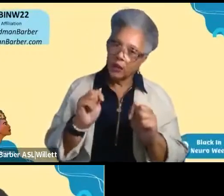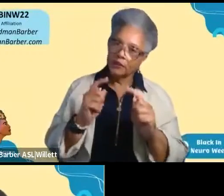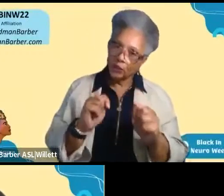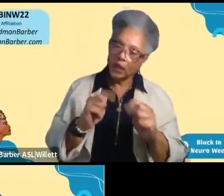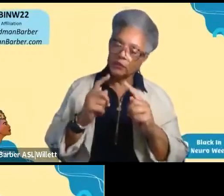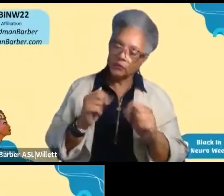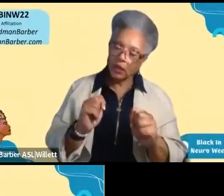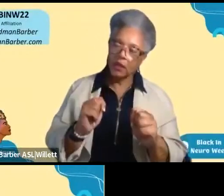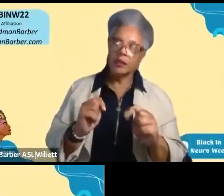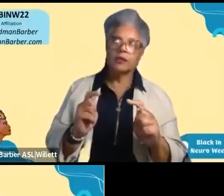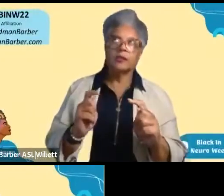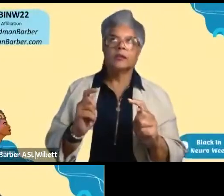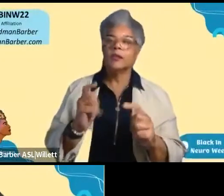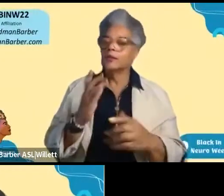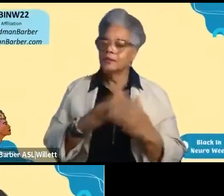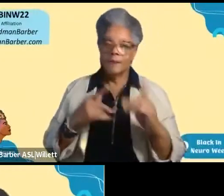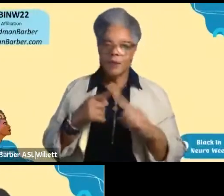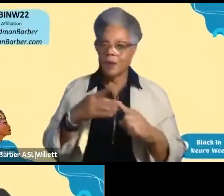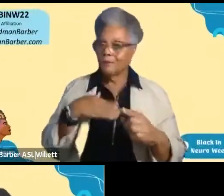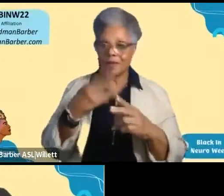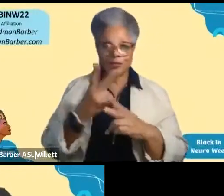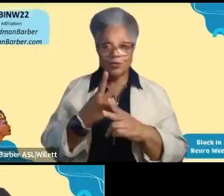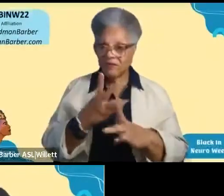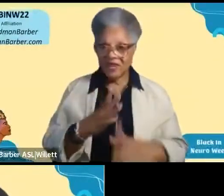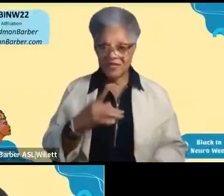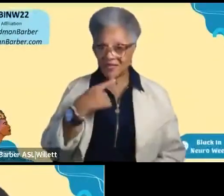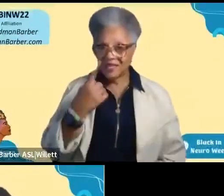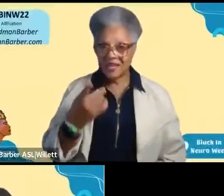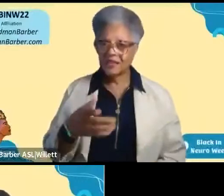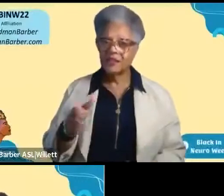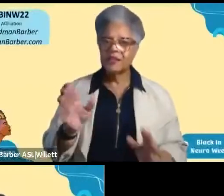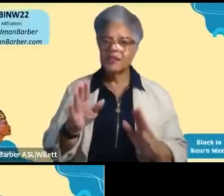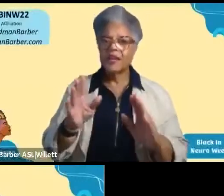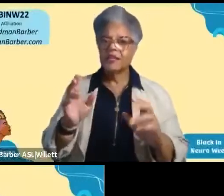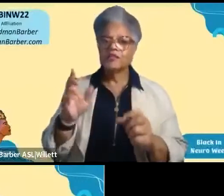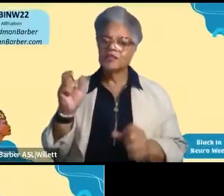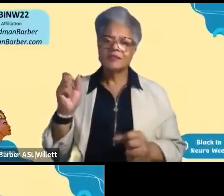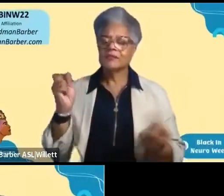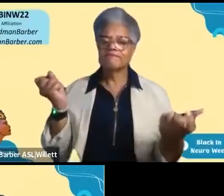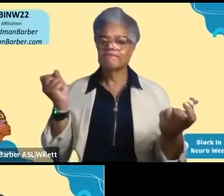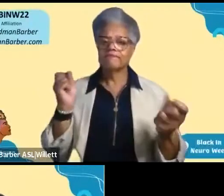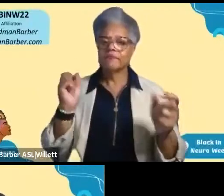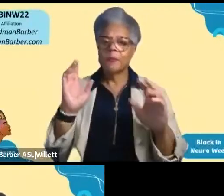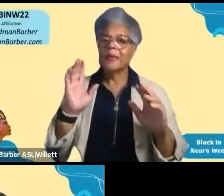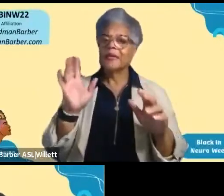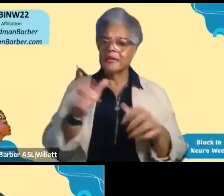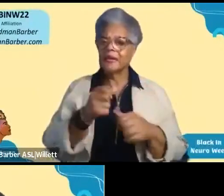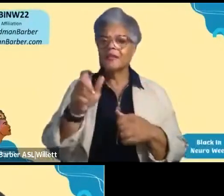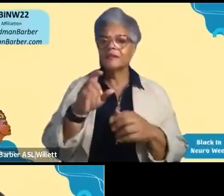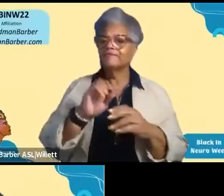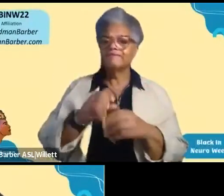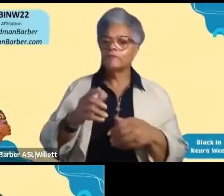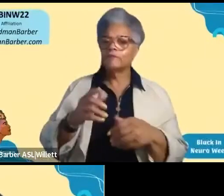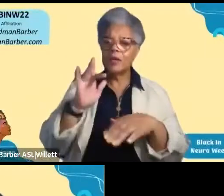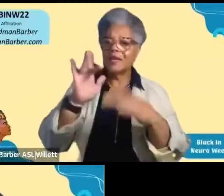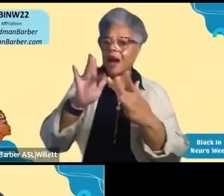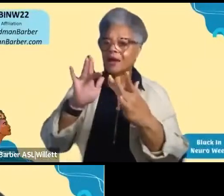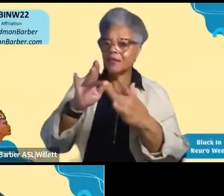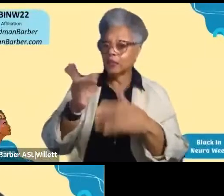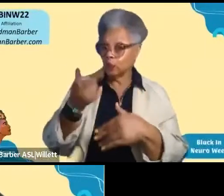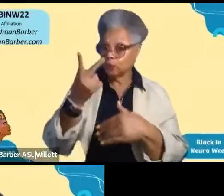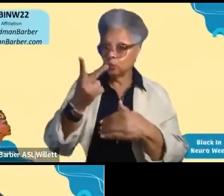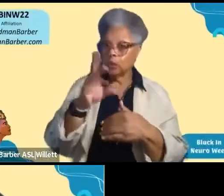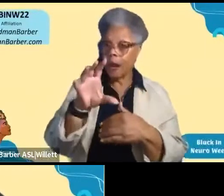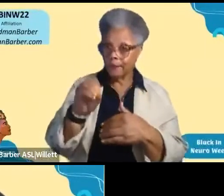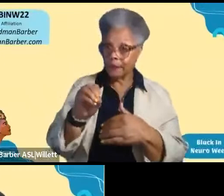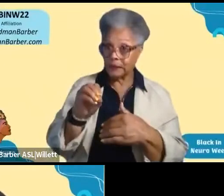then at some point, my supervisor said, okay, let's just throw money at it. We'll just get a company to do it. So we contacted two companies,